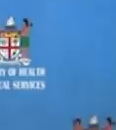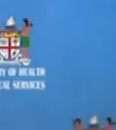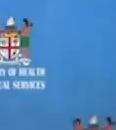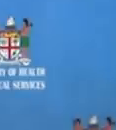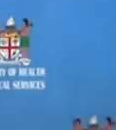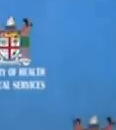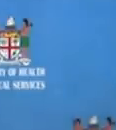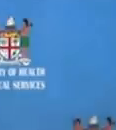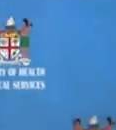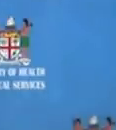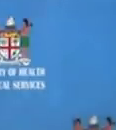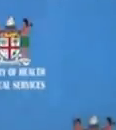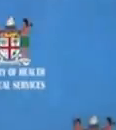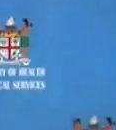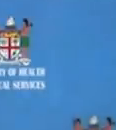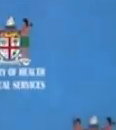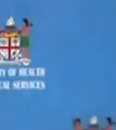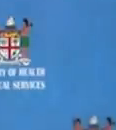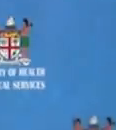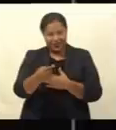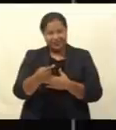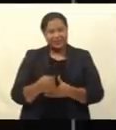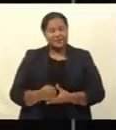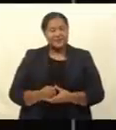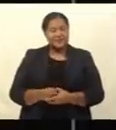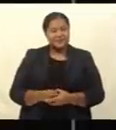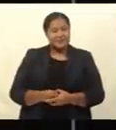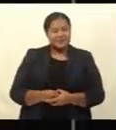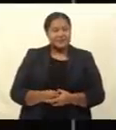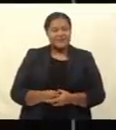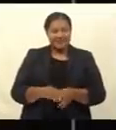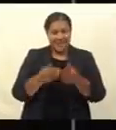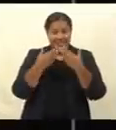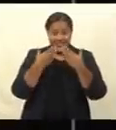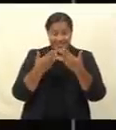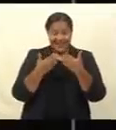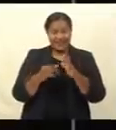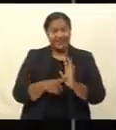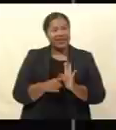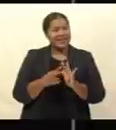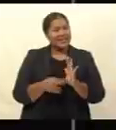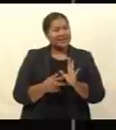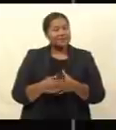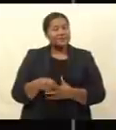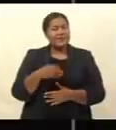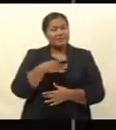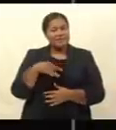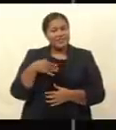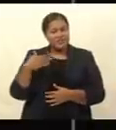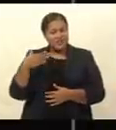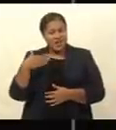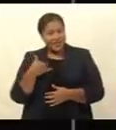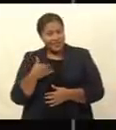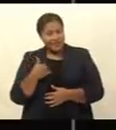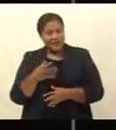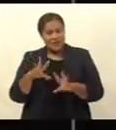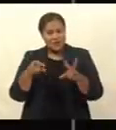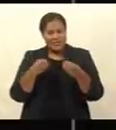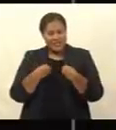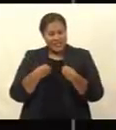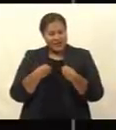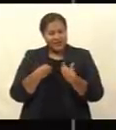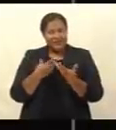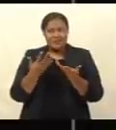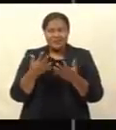So they will continue with this. Thank you very much, Lena. The Ministry of Health received close